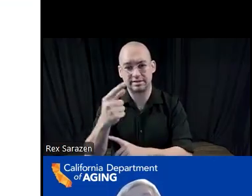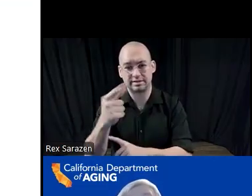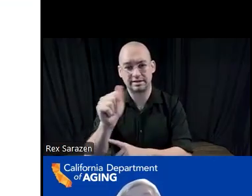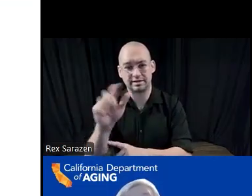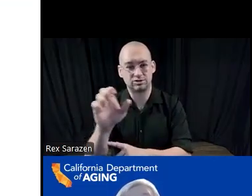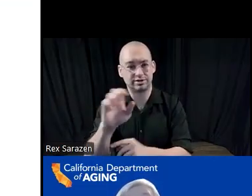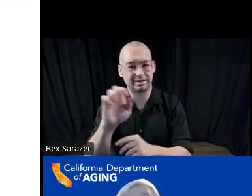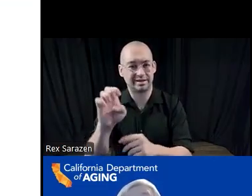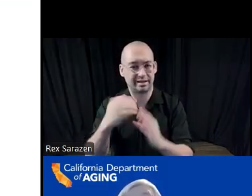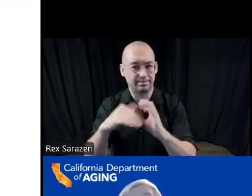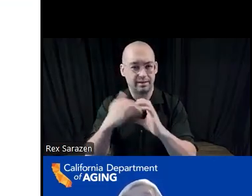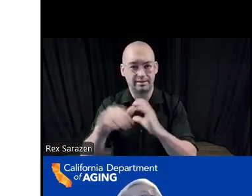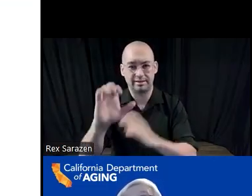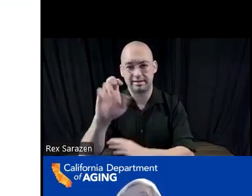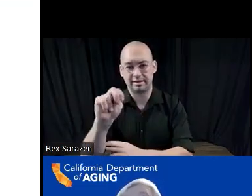engage,